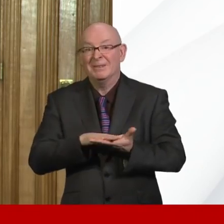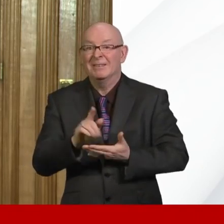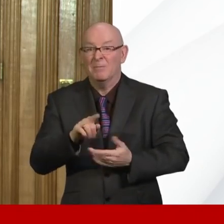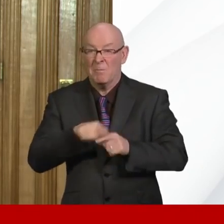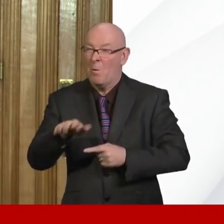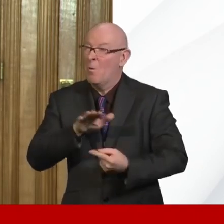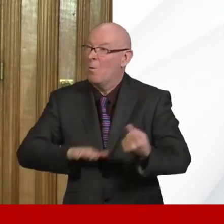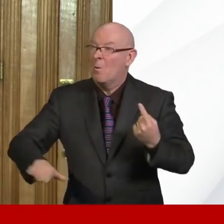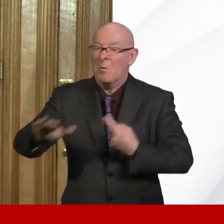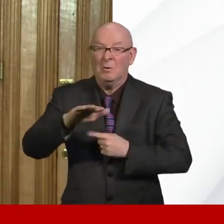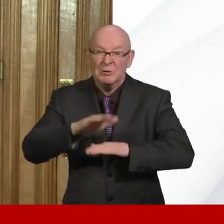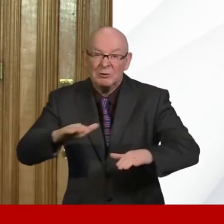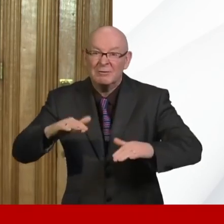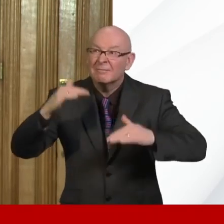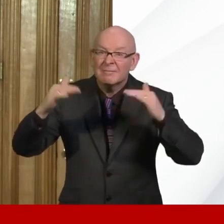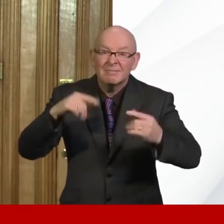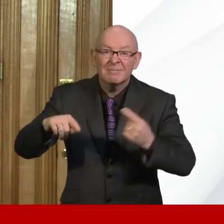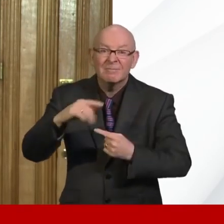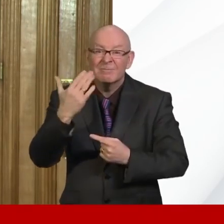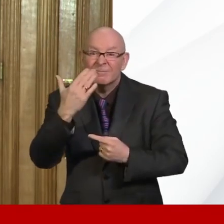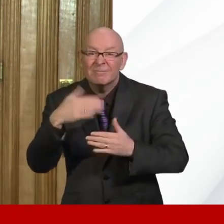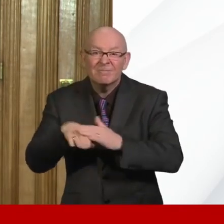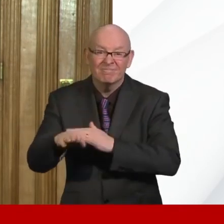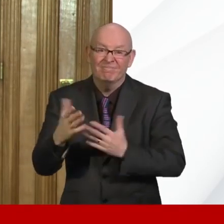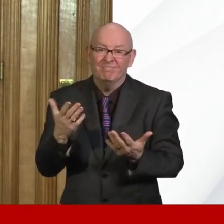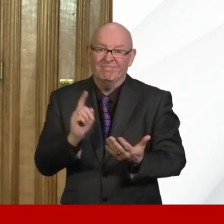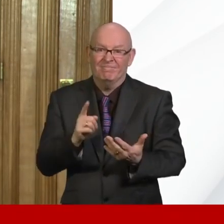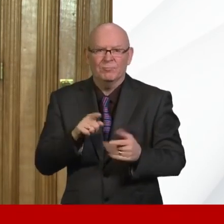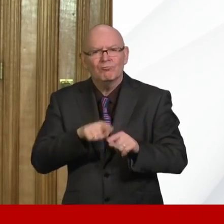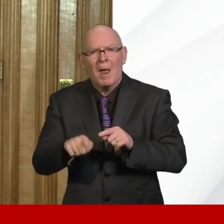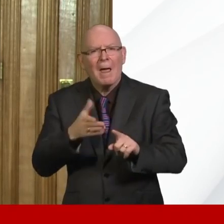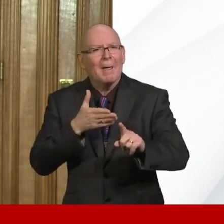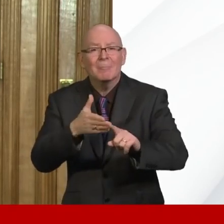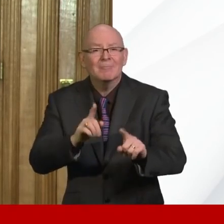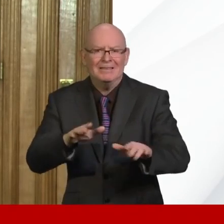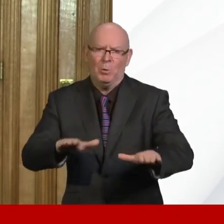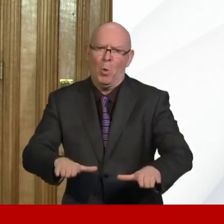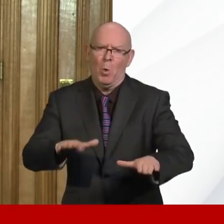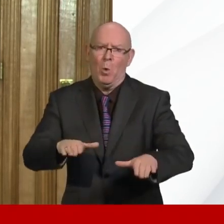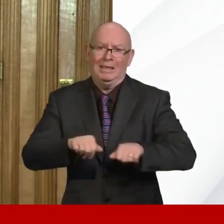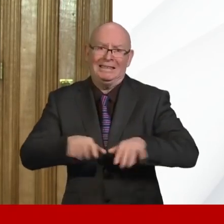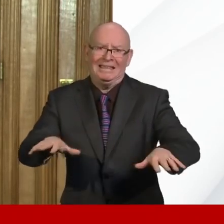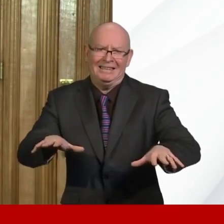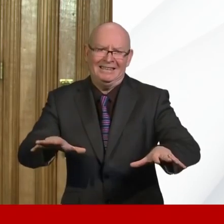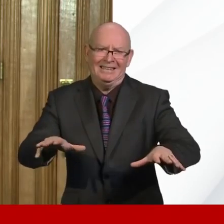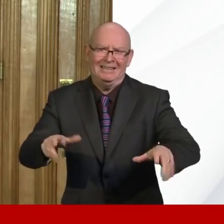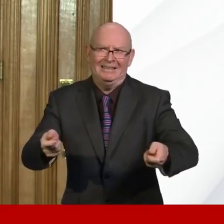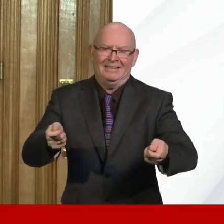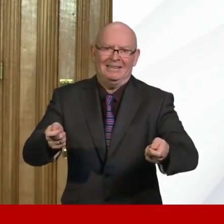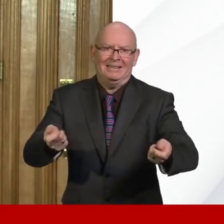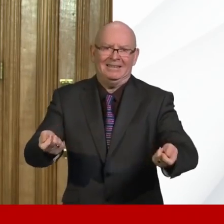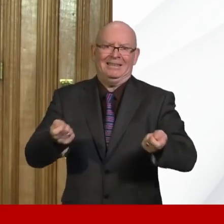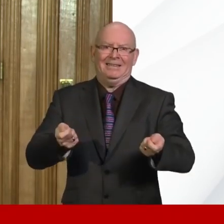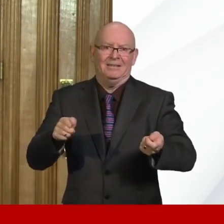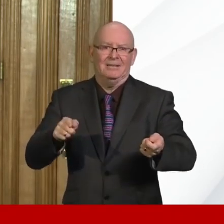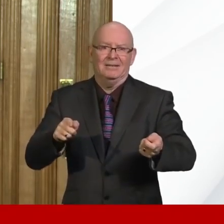and to treat the rising number of cases. So we need health workers who are also parents to continue to go to work. And we